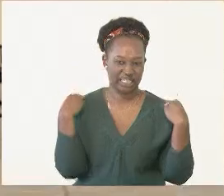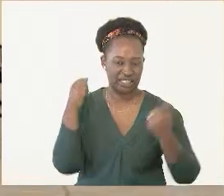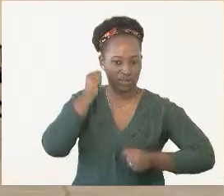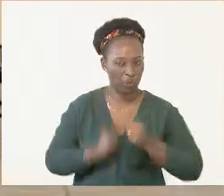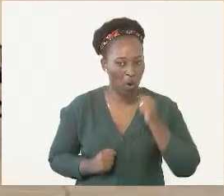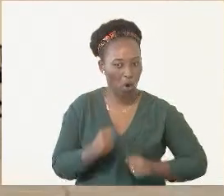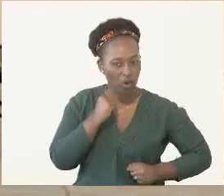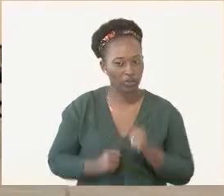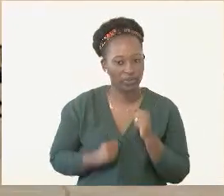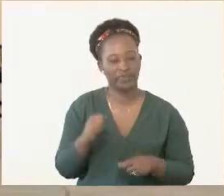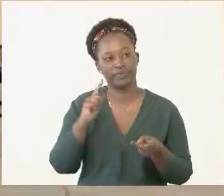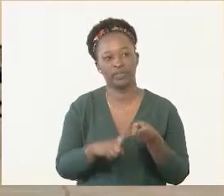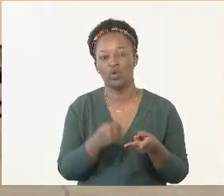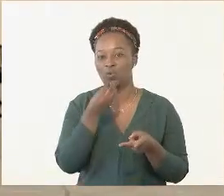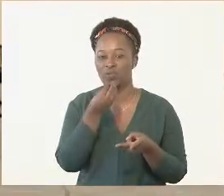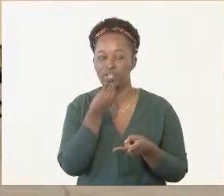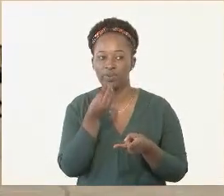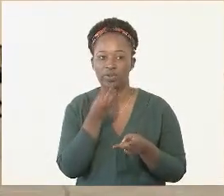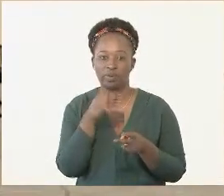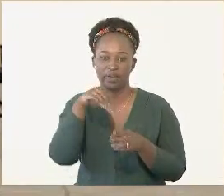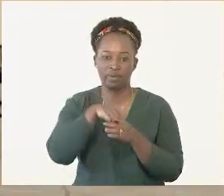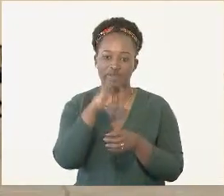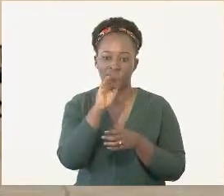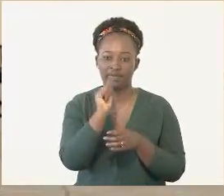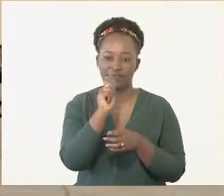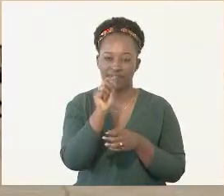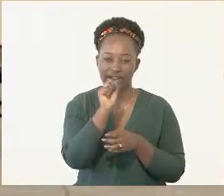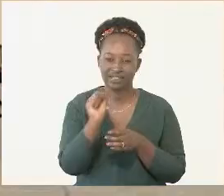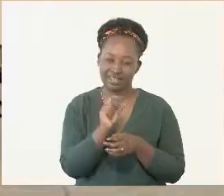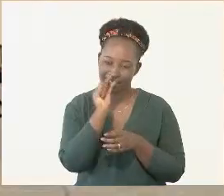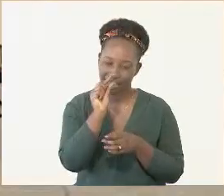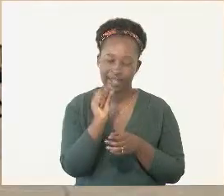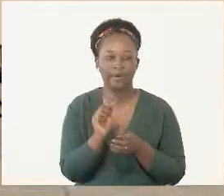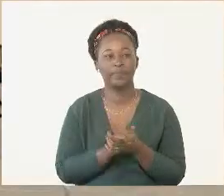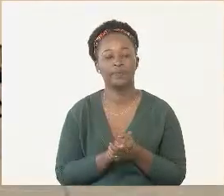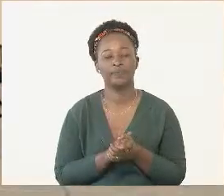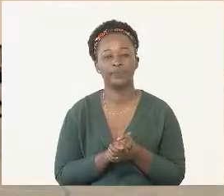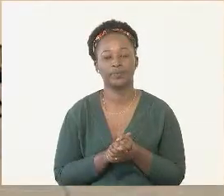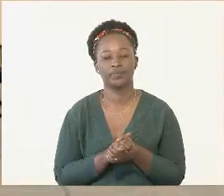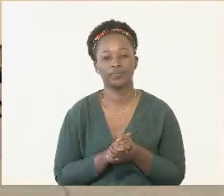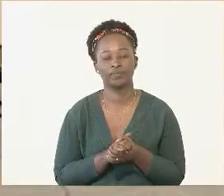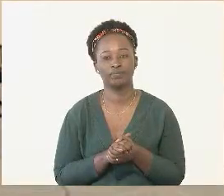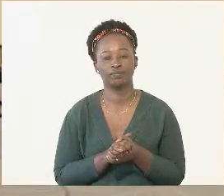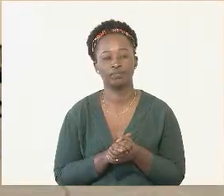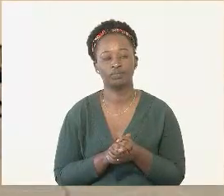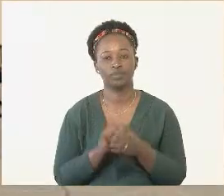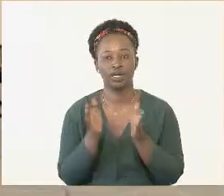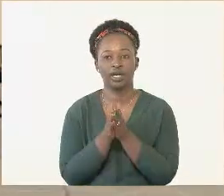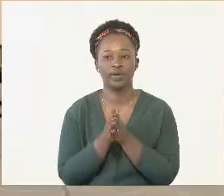eat food which is having less fats, all right? You eat the food which has less fats,